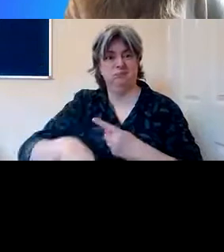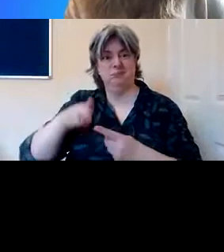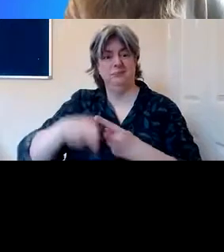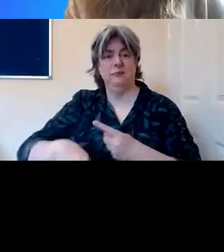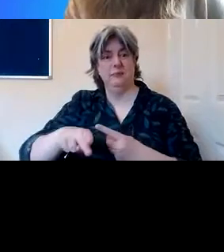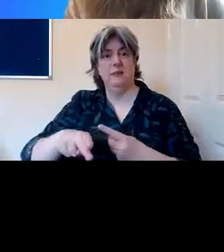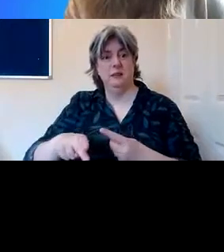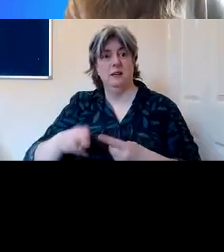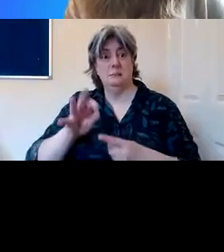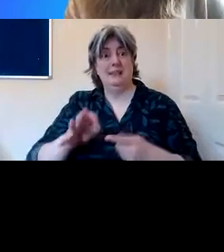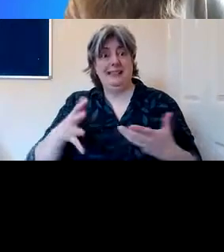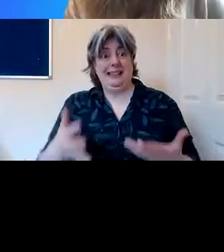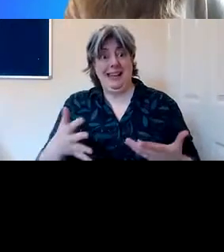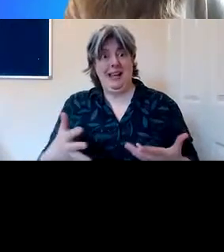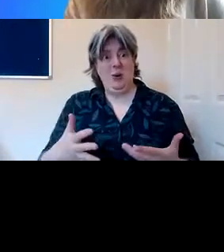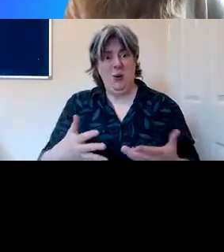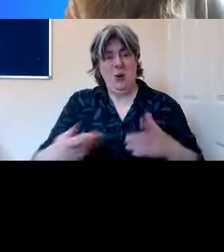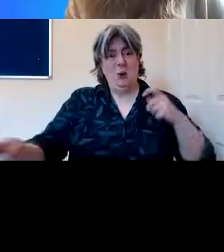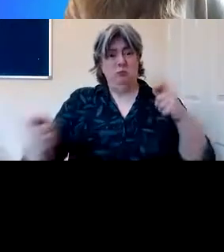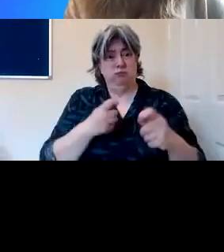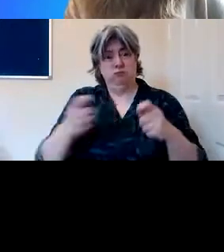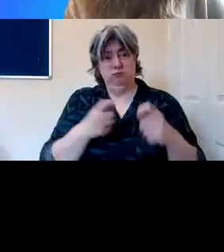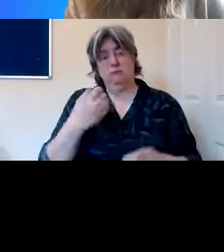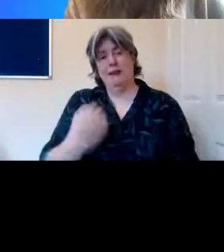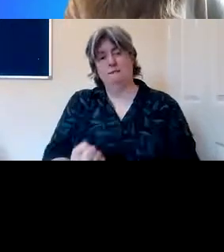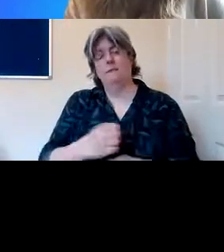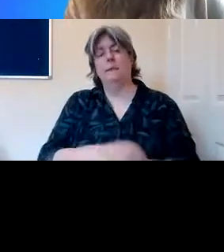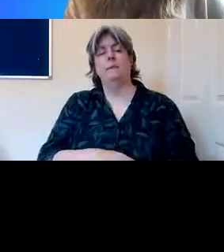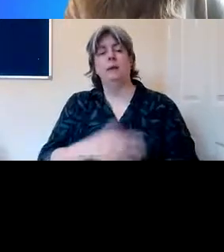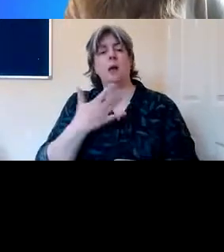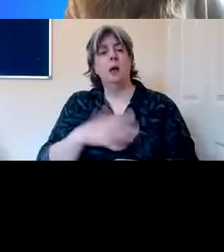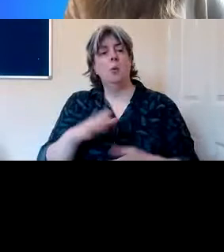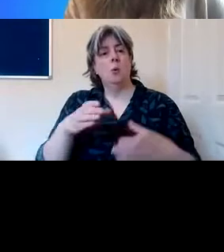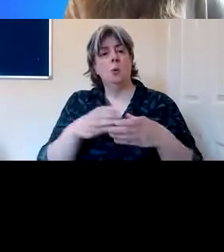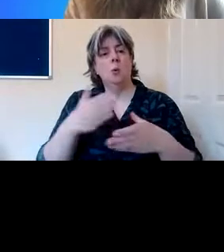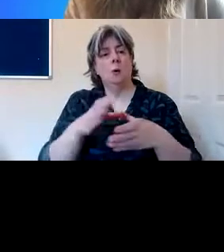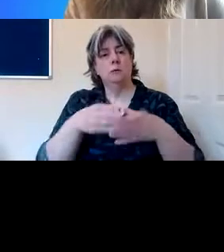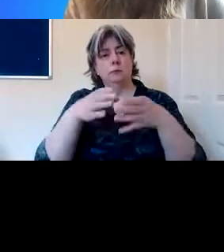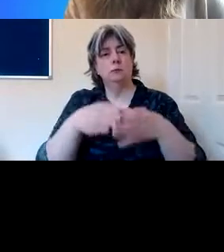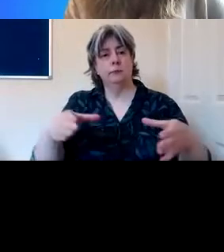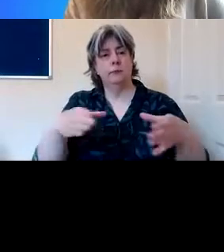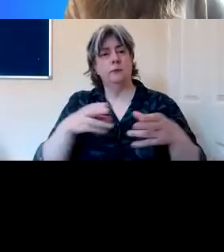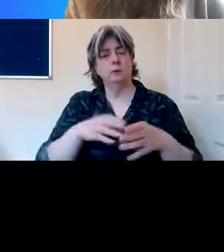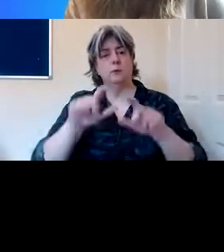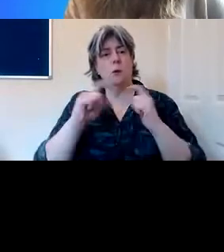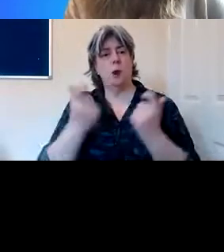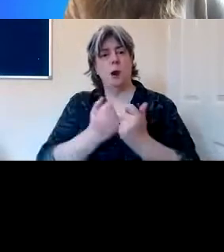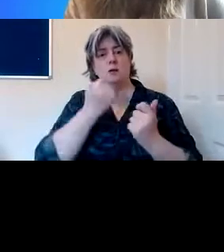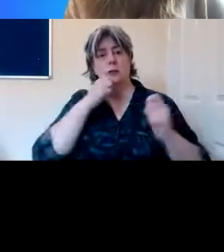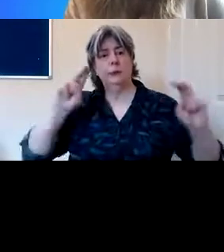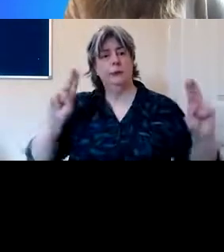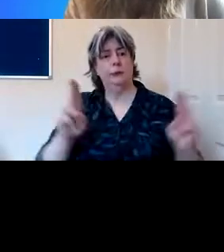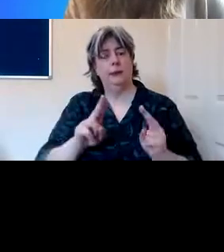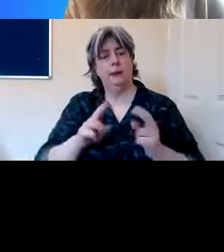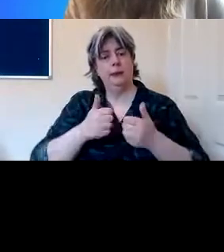major change. We want to boost the workforce, reduce class sizes, and to support you as you lead the